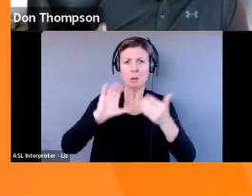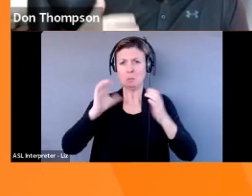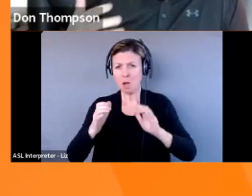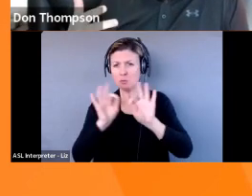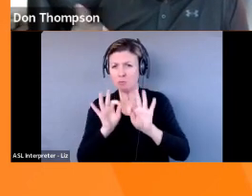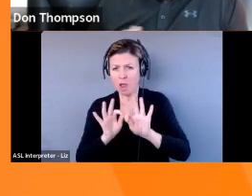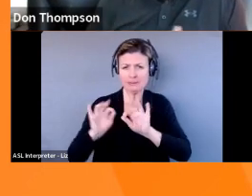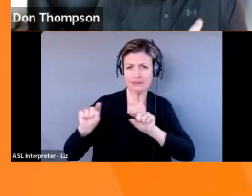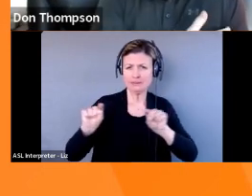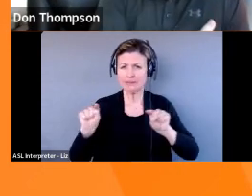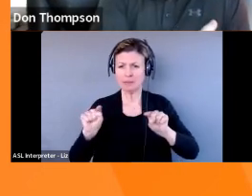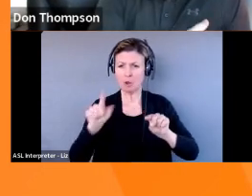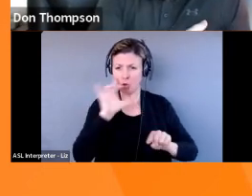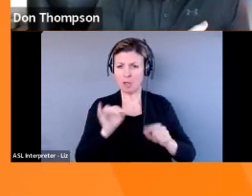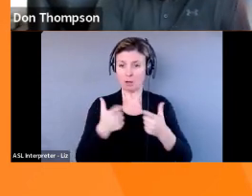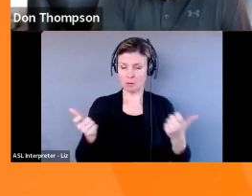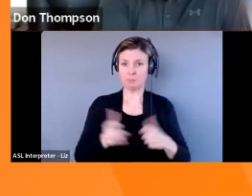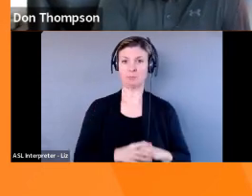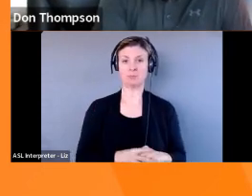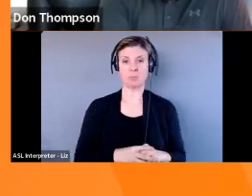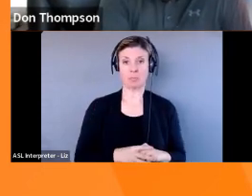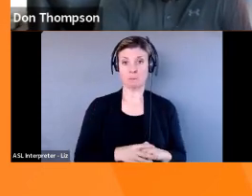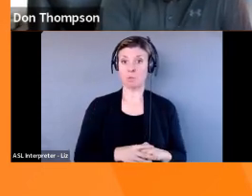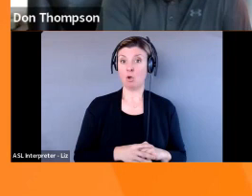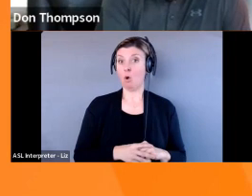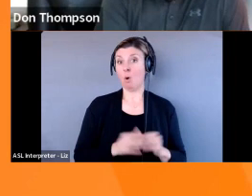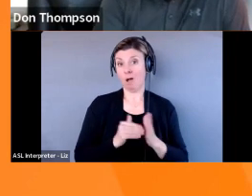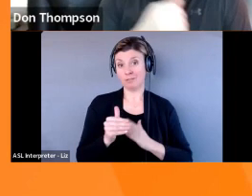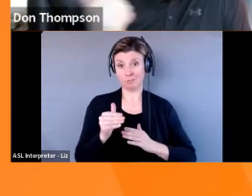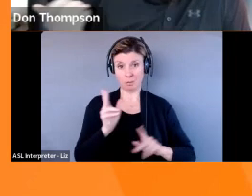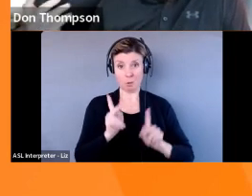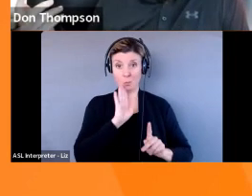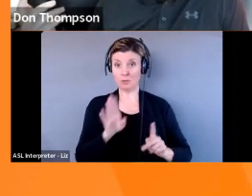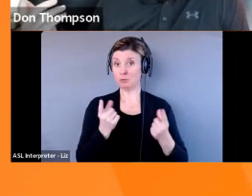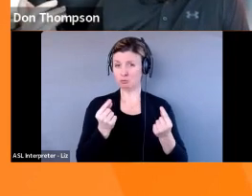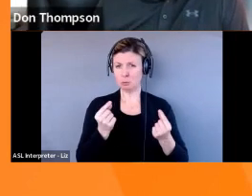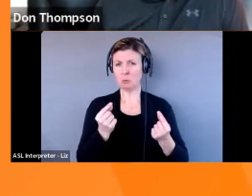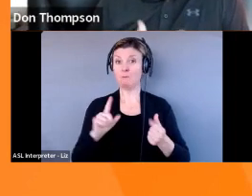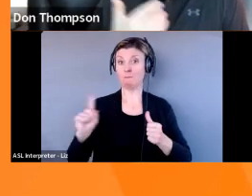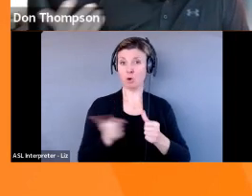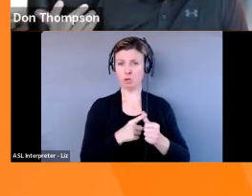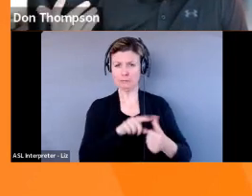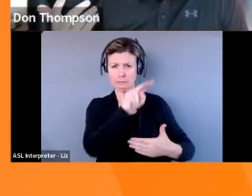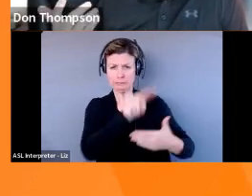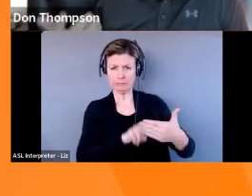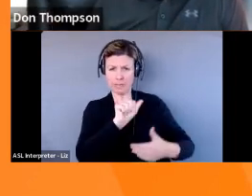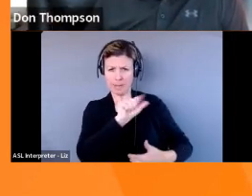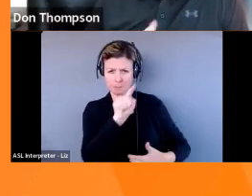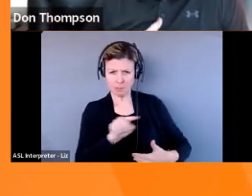food brands and the like, people will check it out on Amazon to see what the reviews look like. They'll look at the